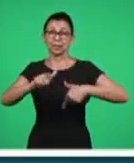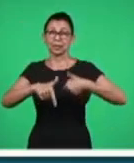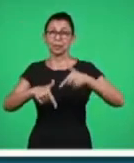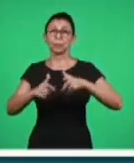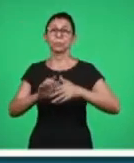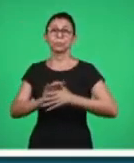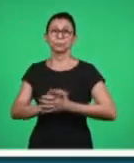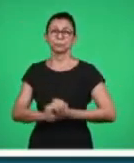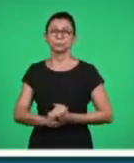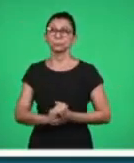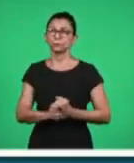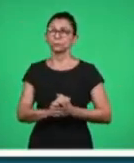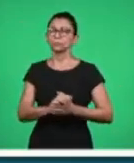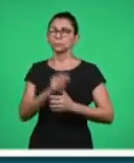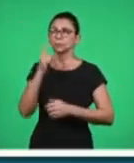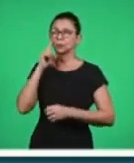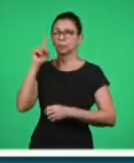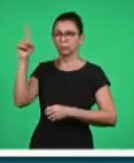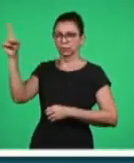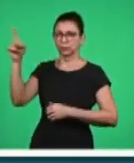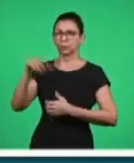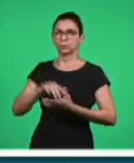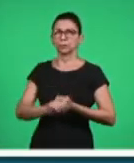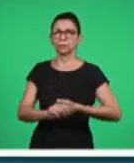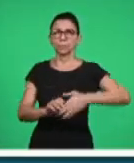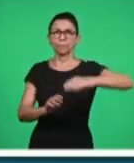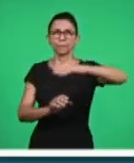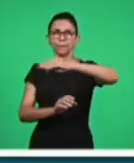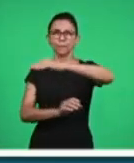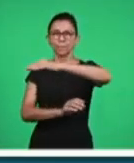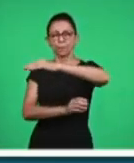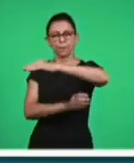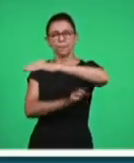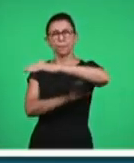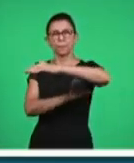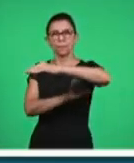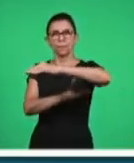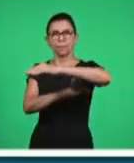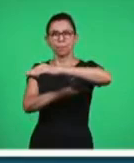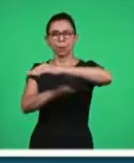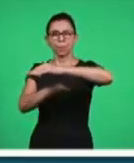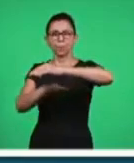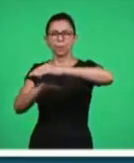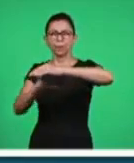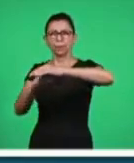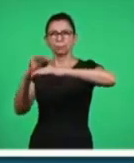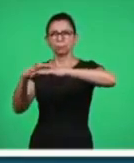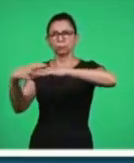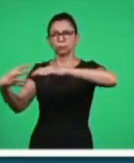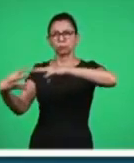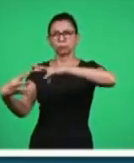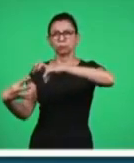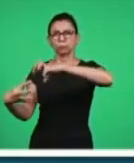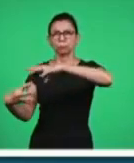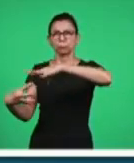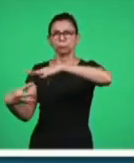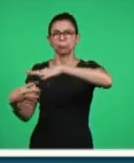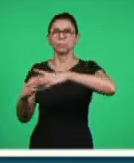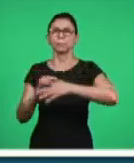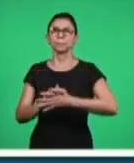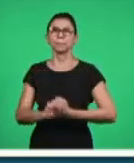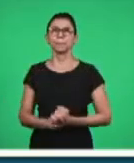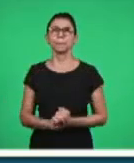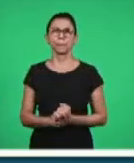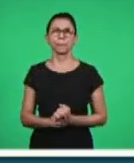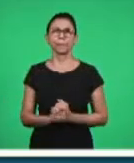Israel. So here is the slide that was shown, the way in which the Lord prophesied, and we will see the